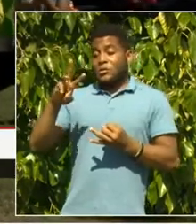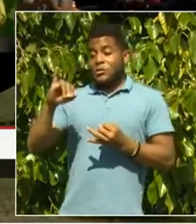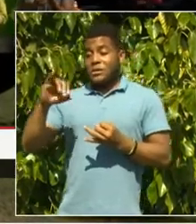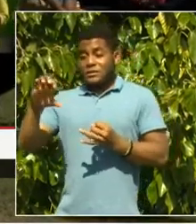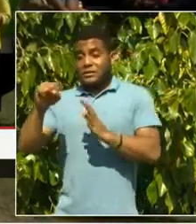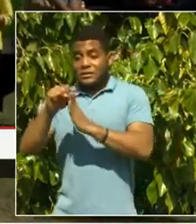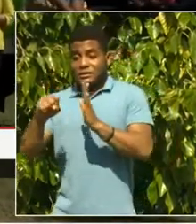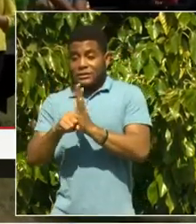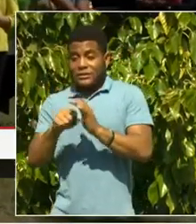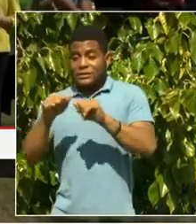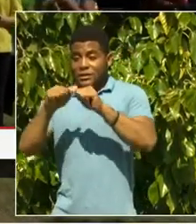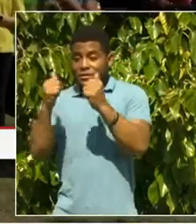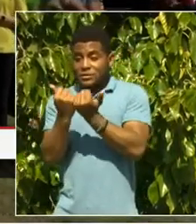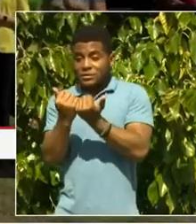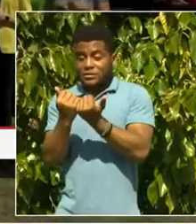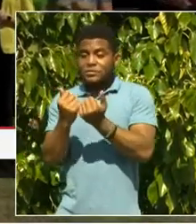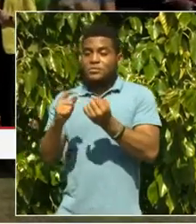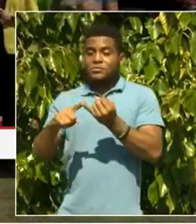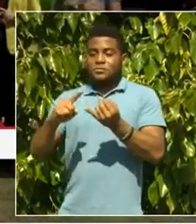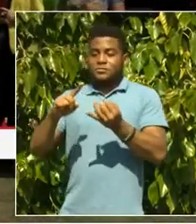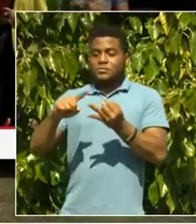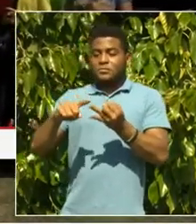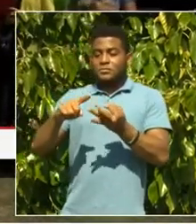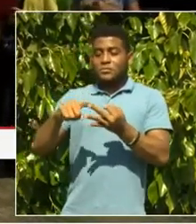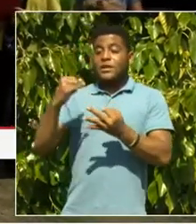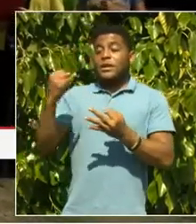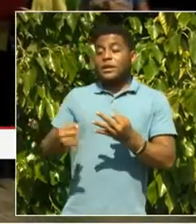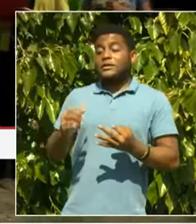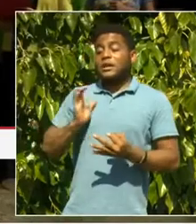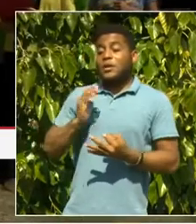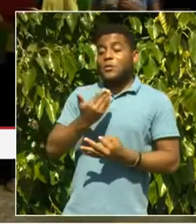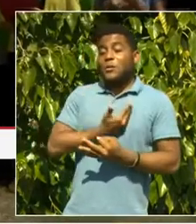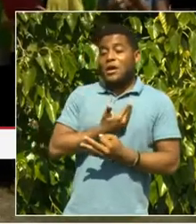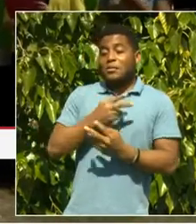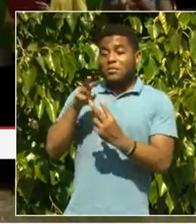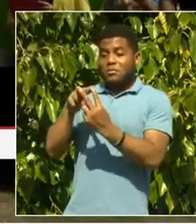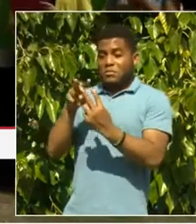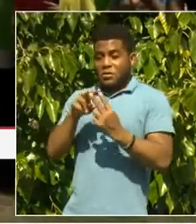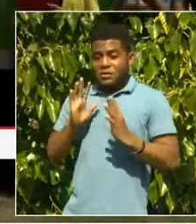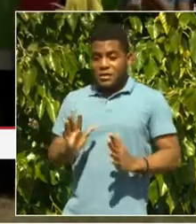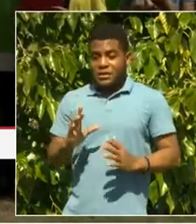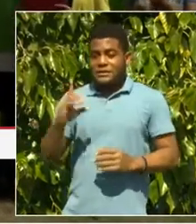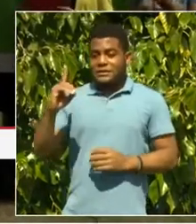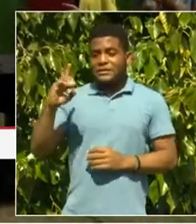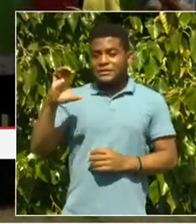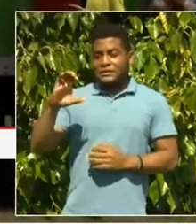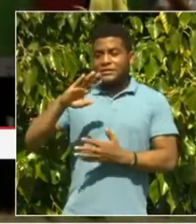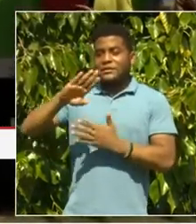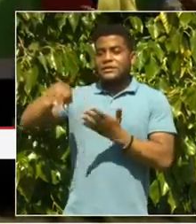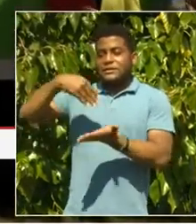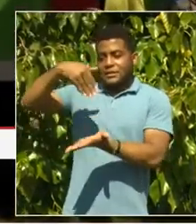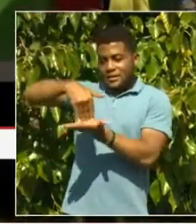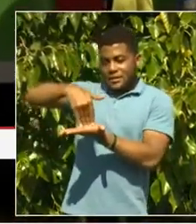and our partners at the DC Central Kitchen. Give them a big round of